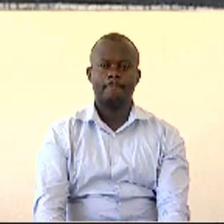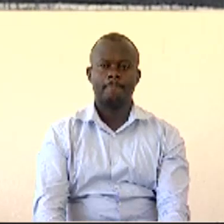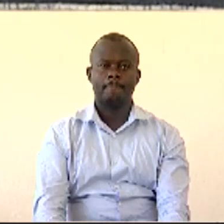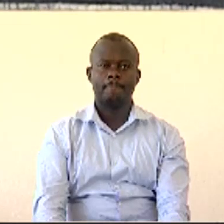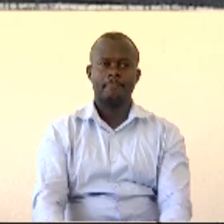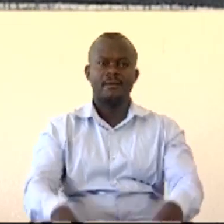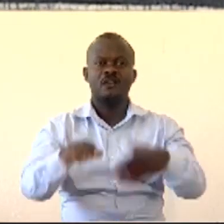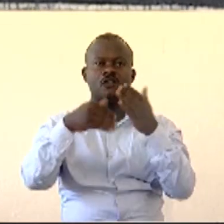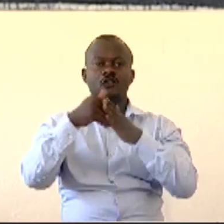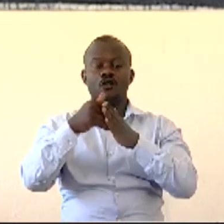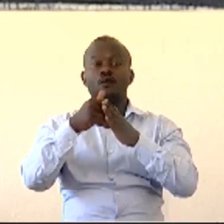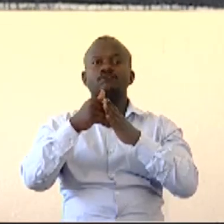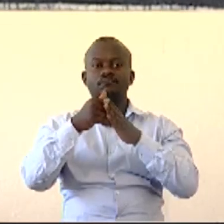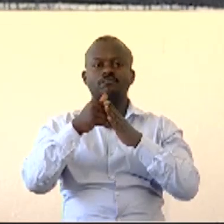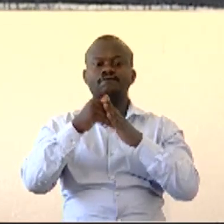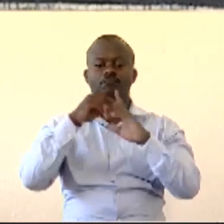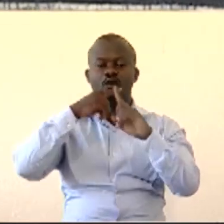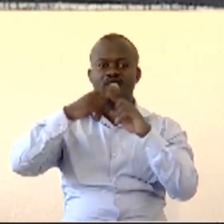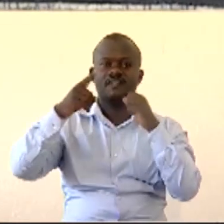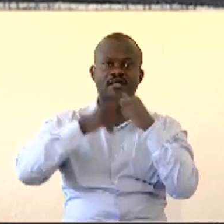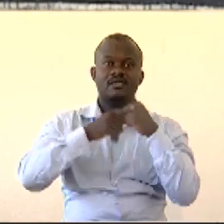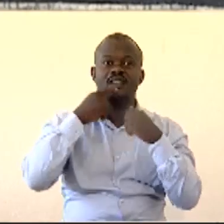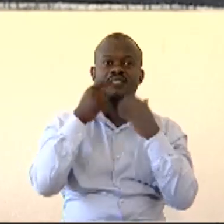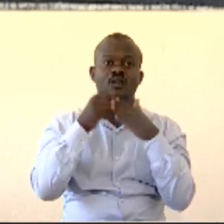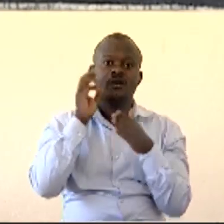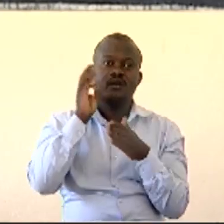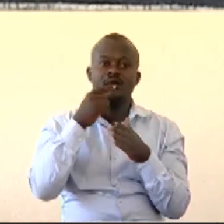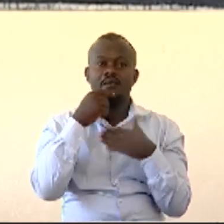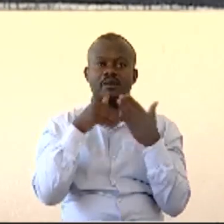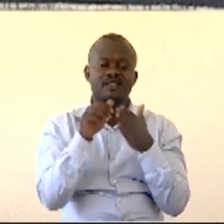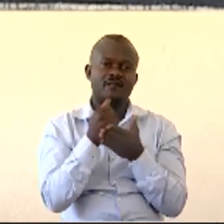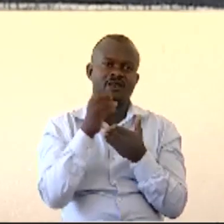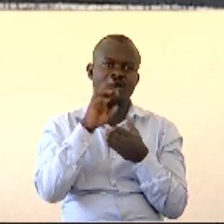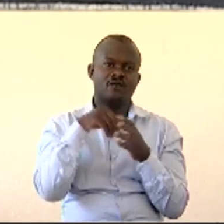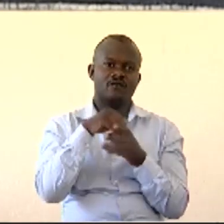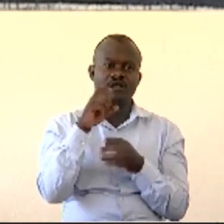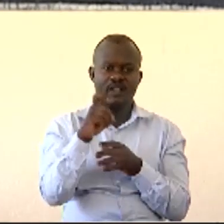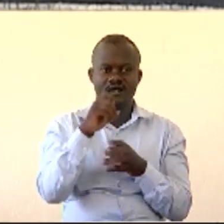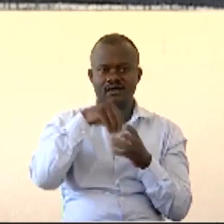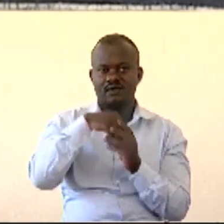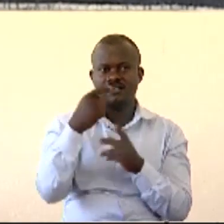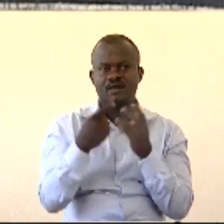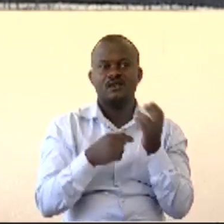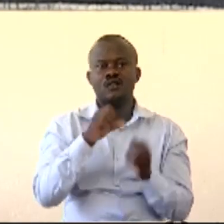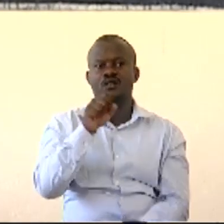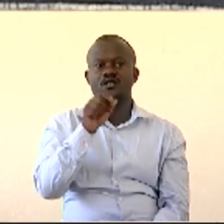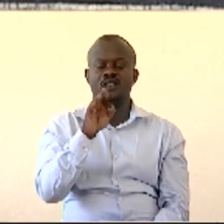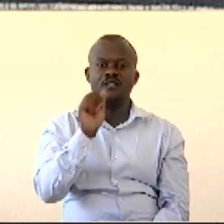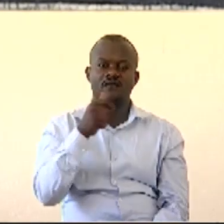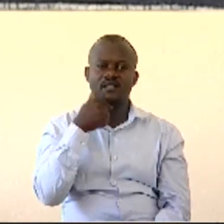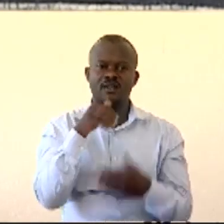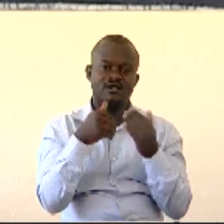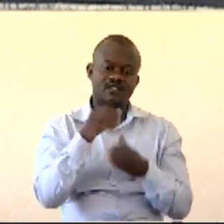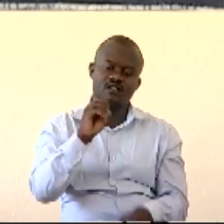So +6. That will be the value of X in this. So sulfur is in the